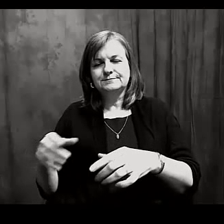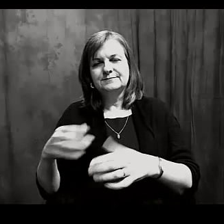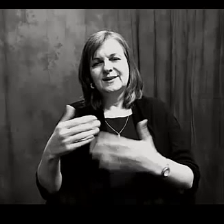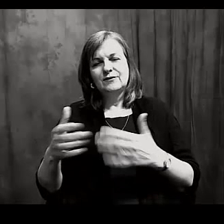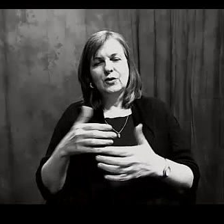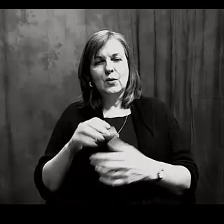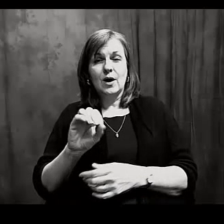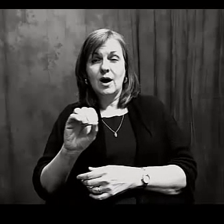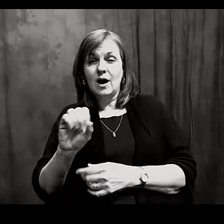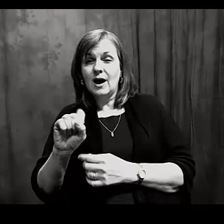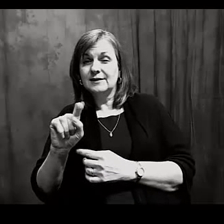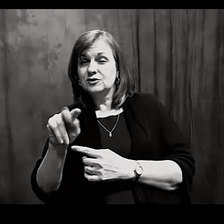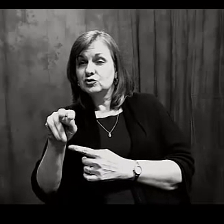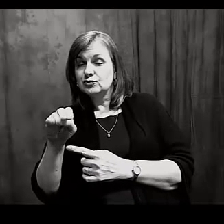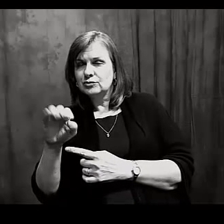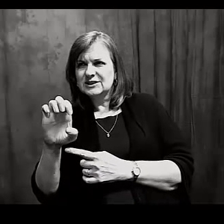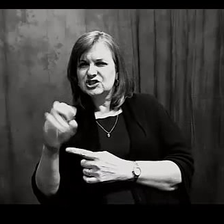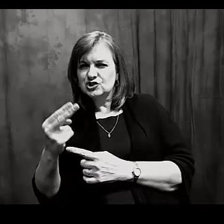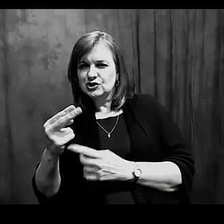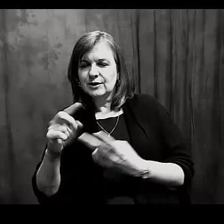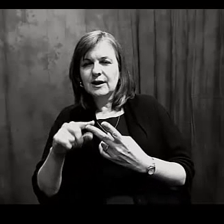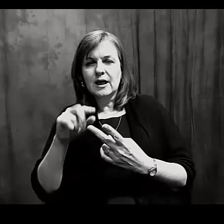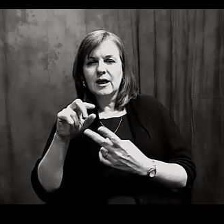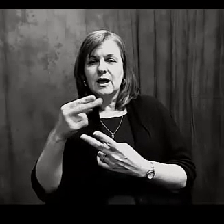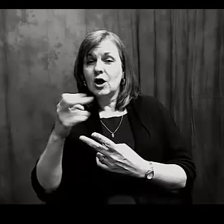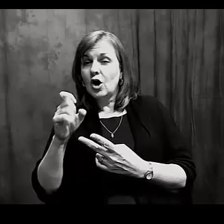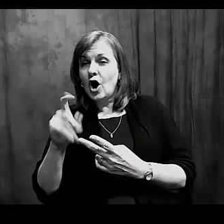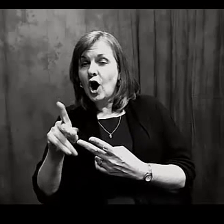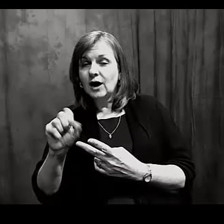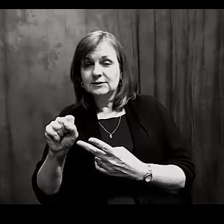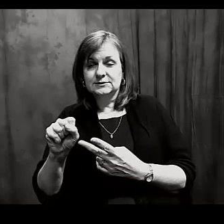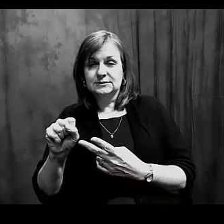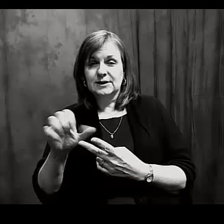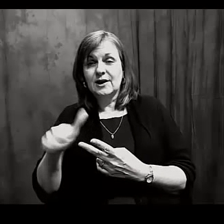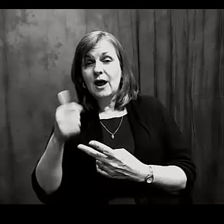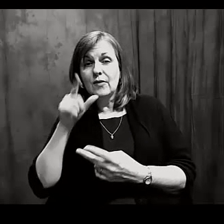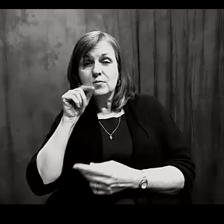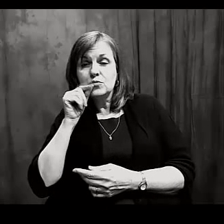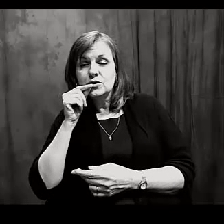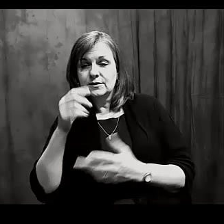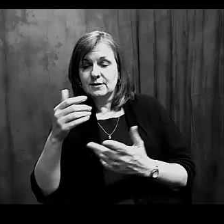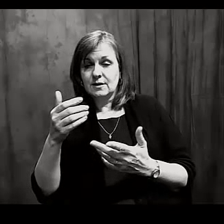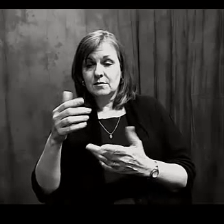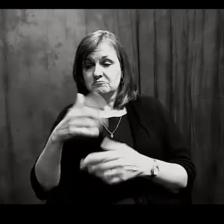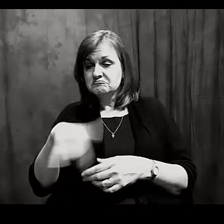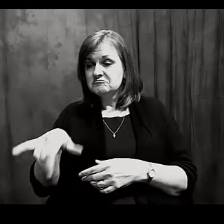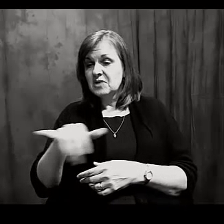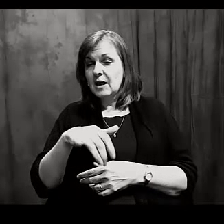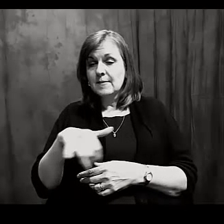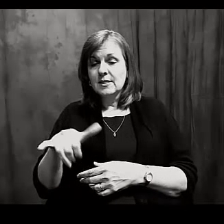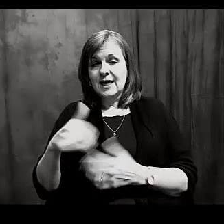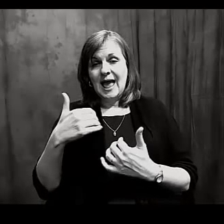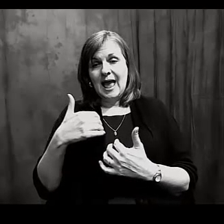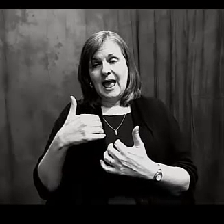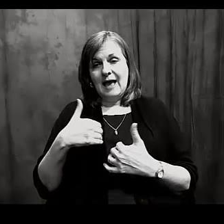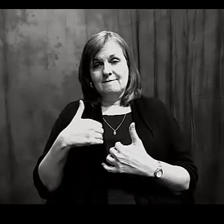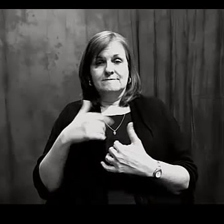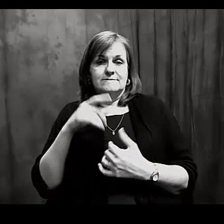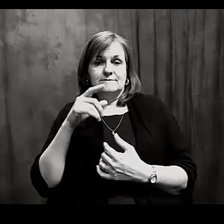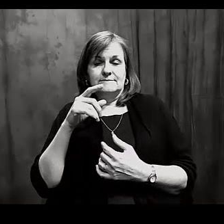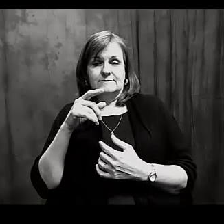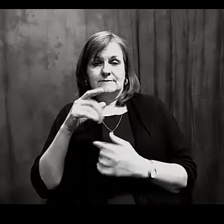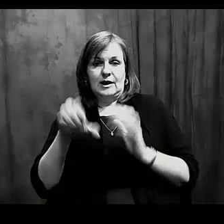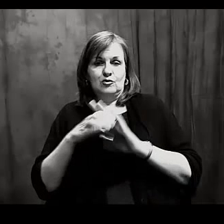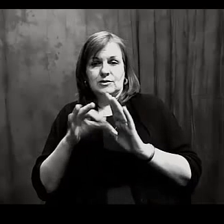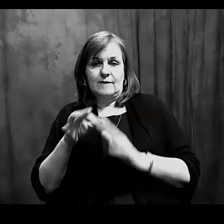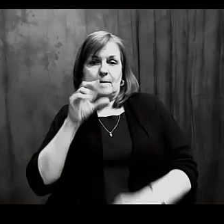So even though our ostrich and our hawks and other birds down here are common in that they are